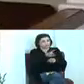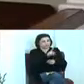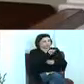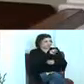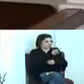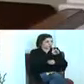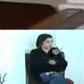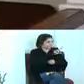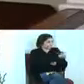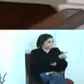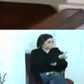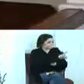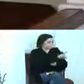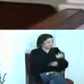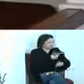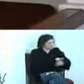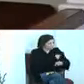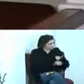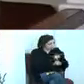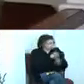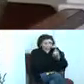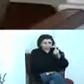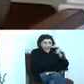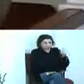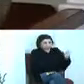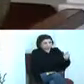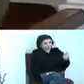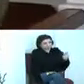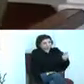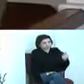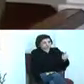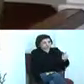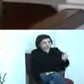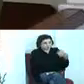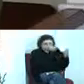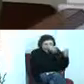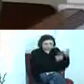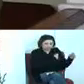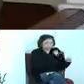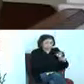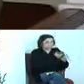sheep herder for years before he became the king.